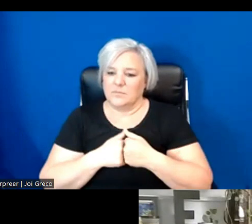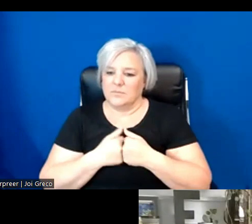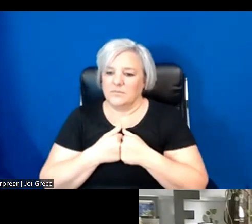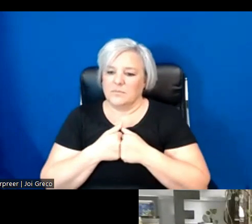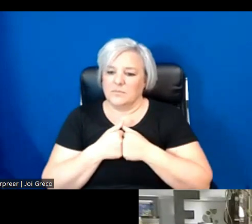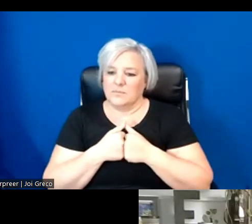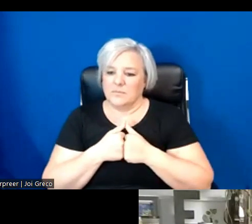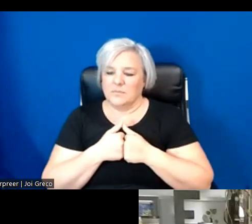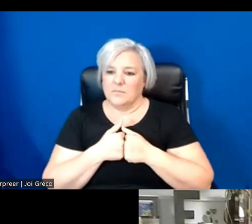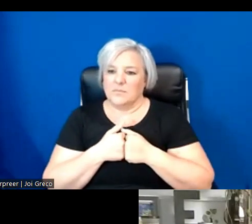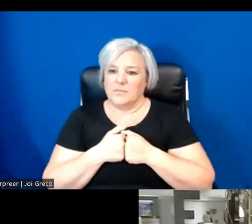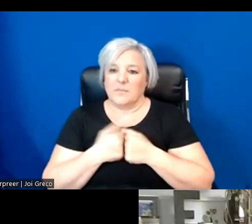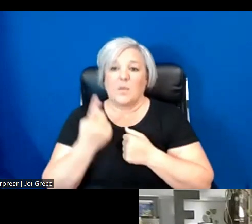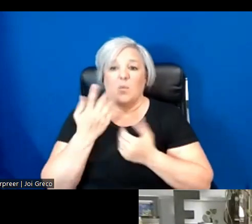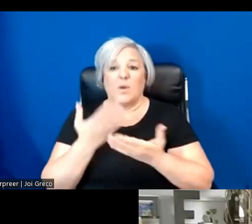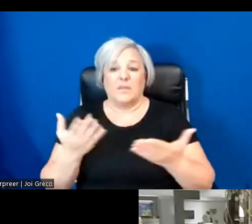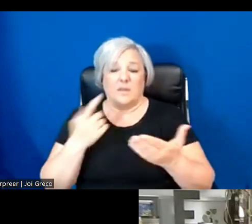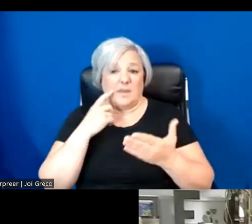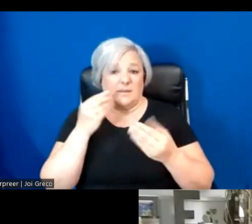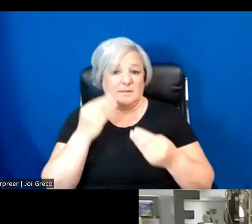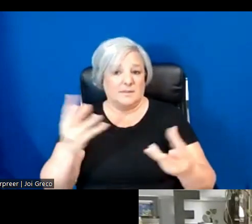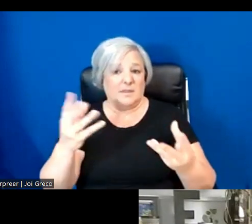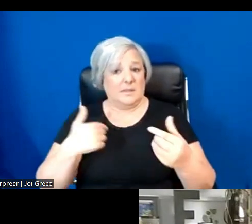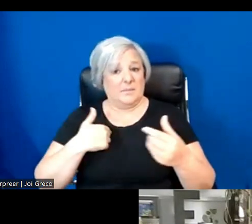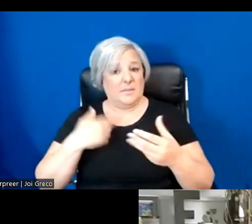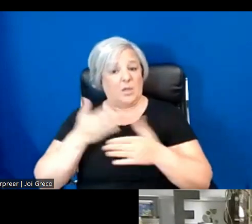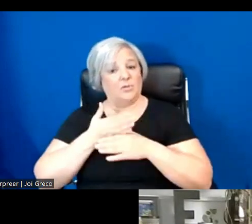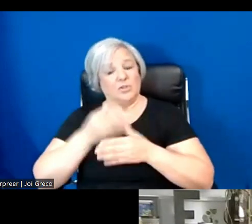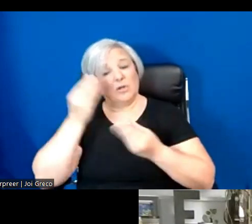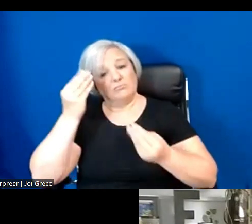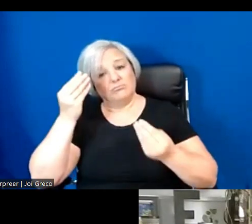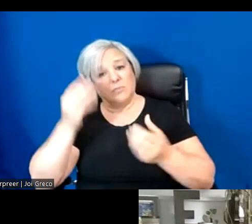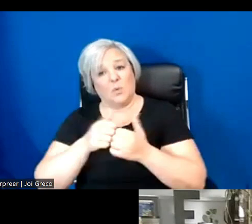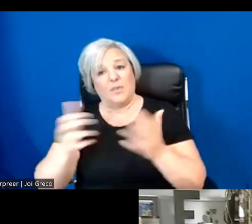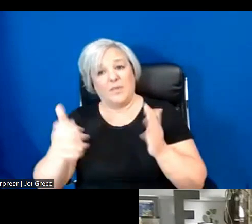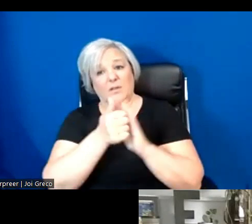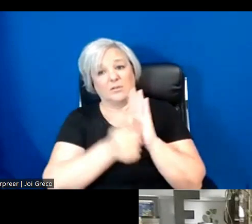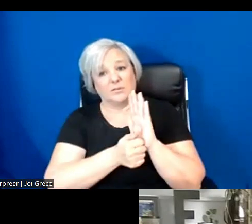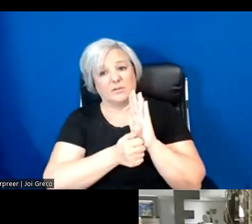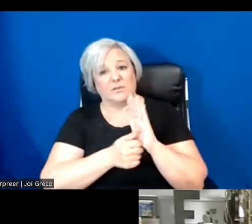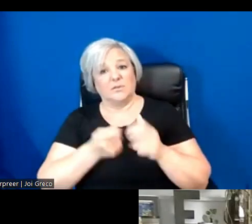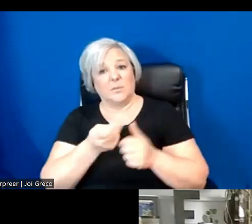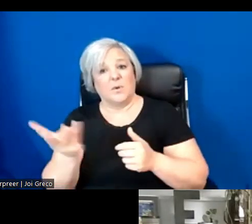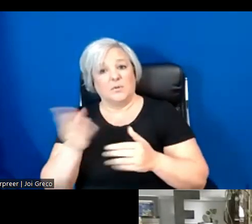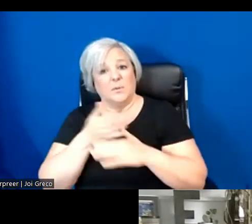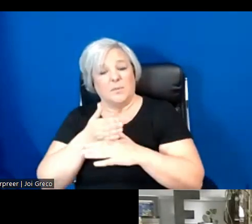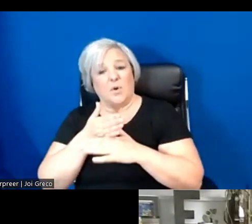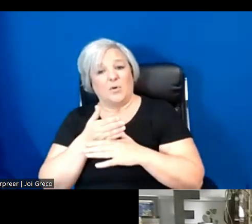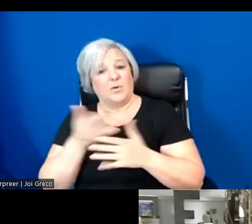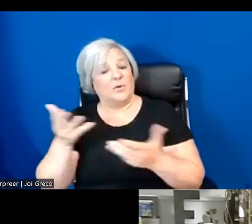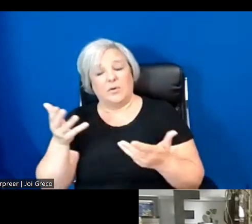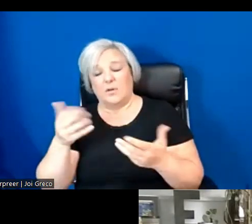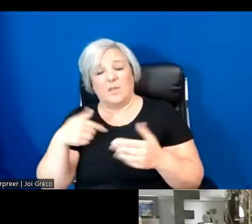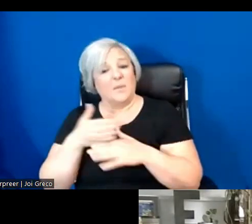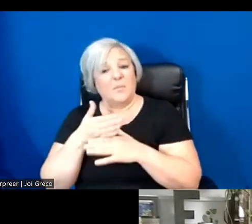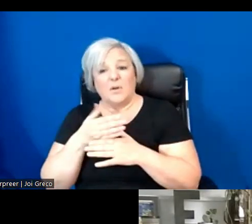Pat, I mean, one thing that I can tell is that by me just sharing this information without an agenda to multiple partners, these partners